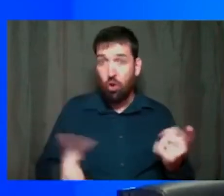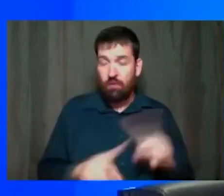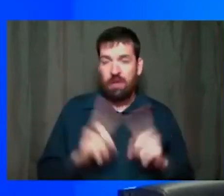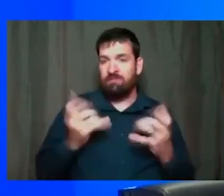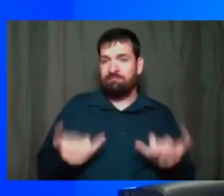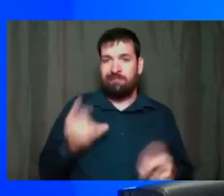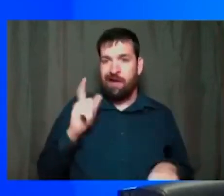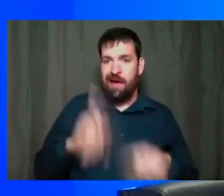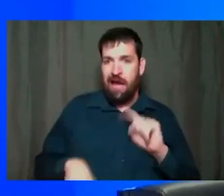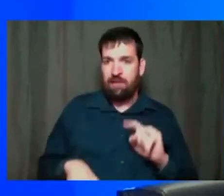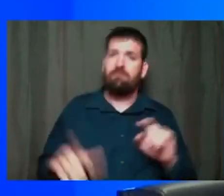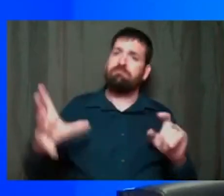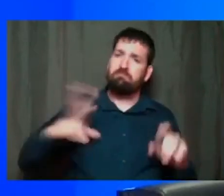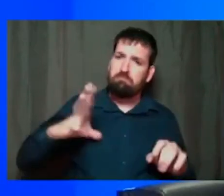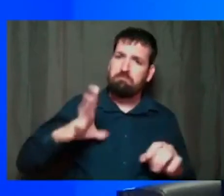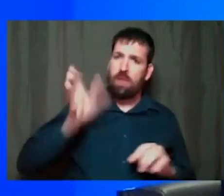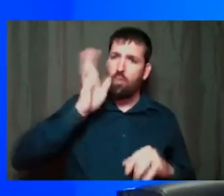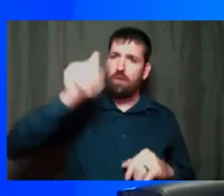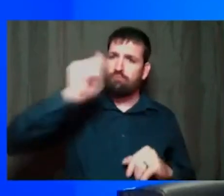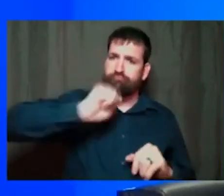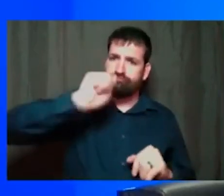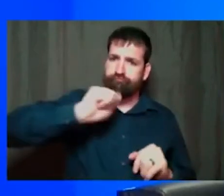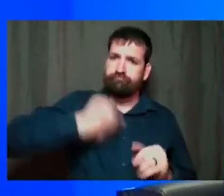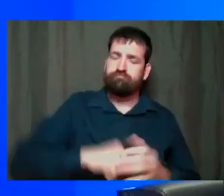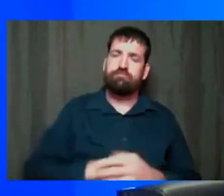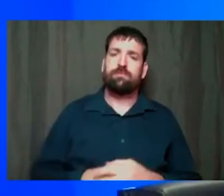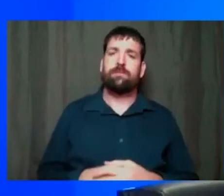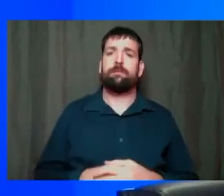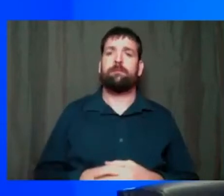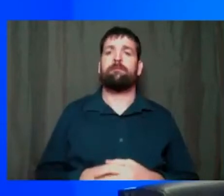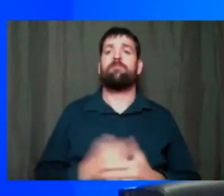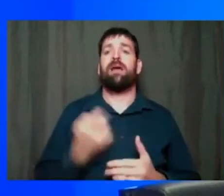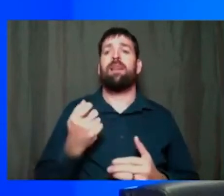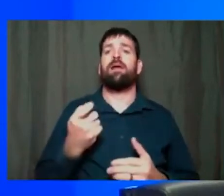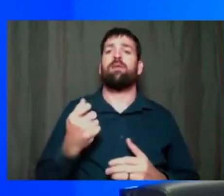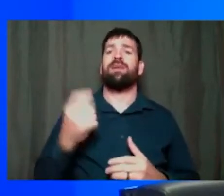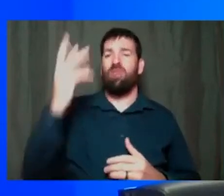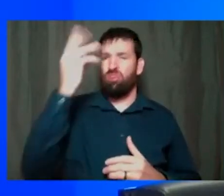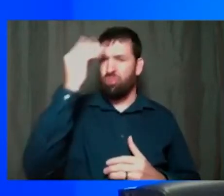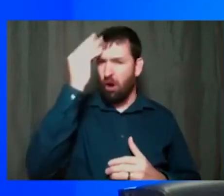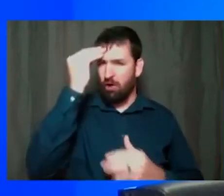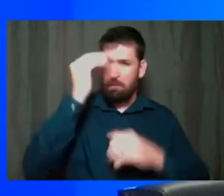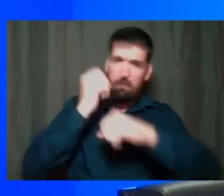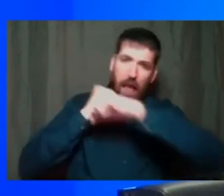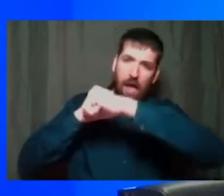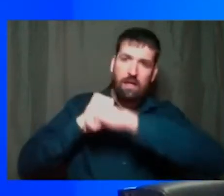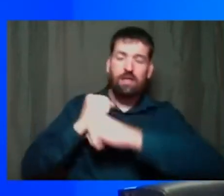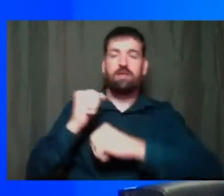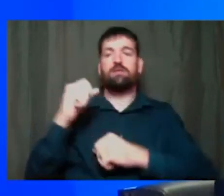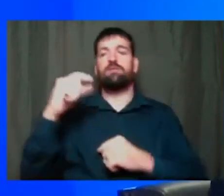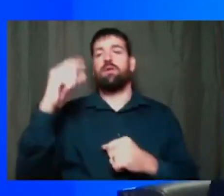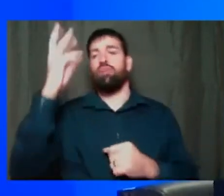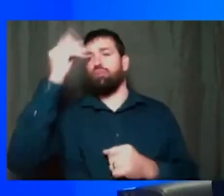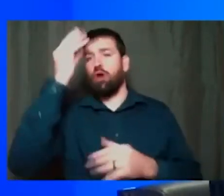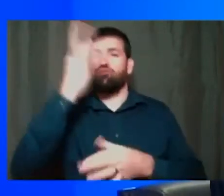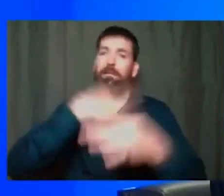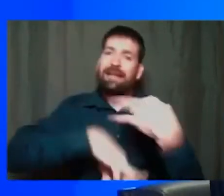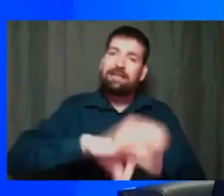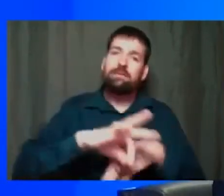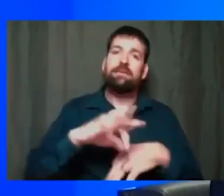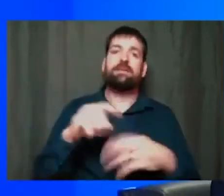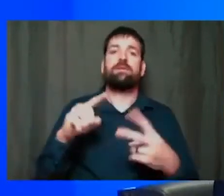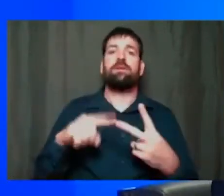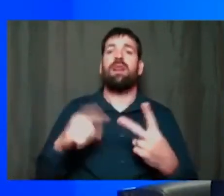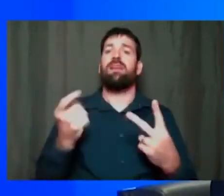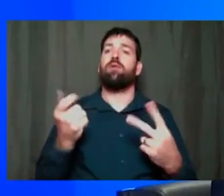and I'm going to get through this. So it's a little bit of thought blocking, a little bit of thought replacement, a little bit of relaxation so that we're not pulling back to